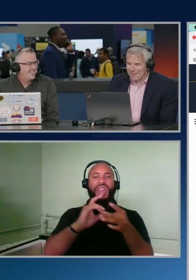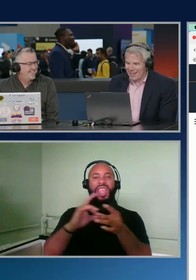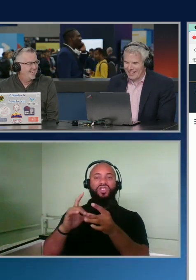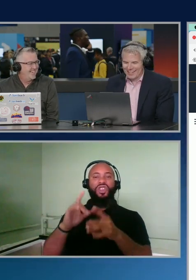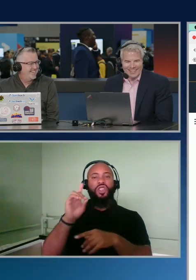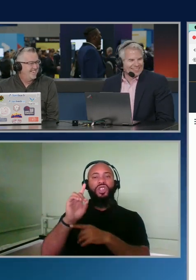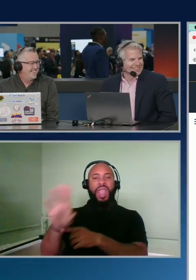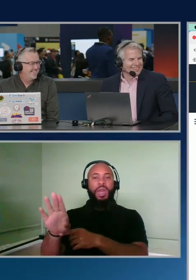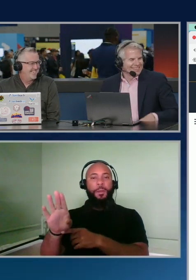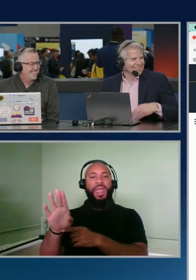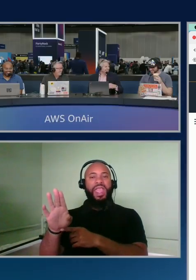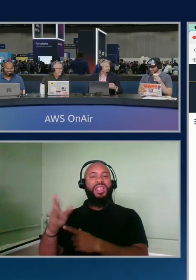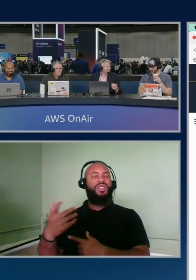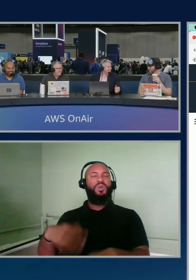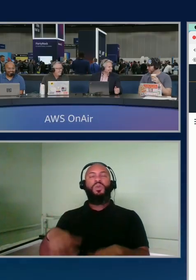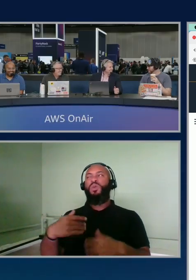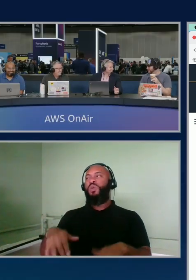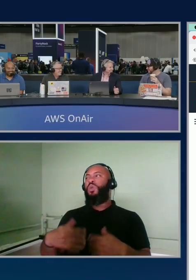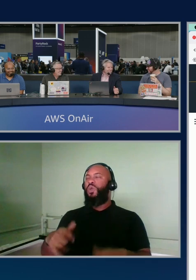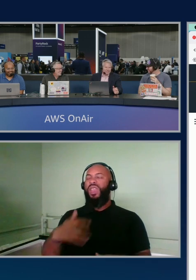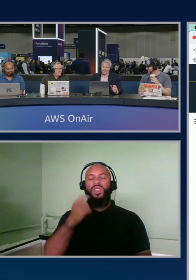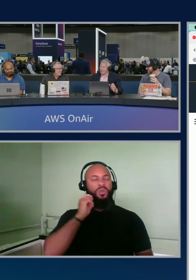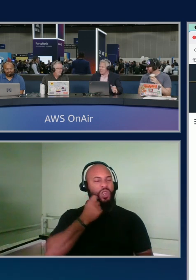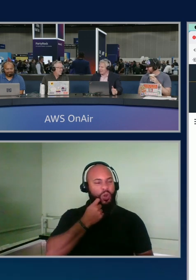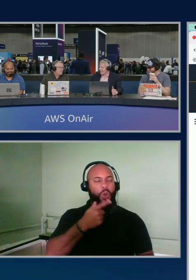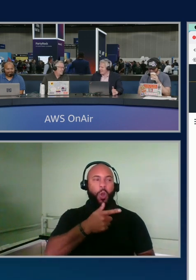database? Come on. I've heard of them.